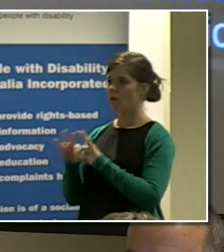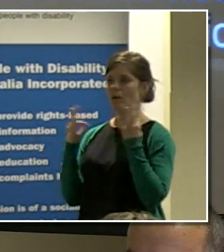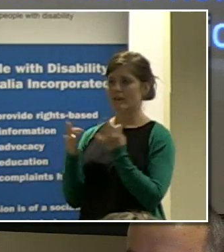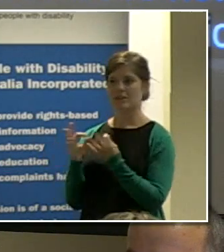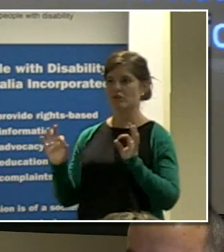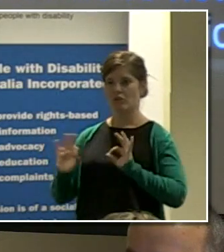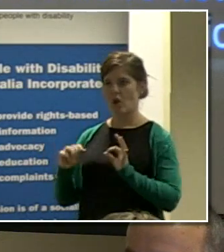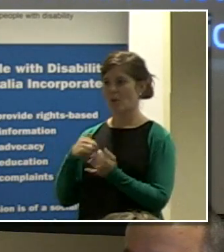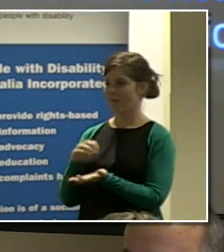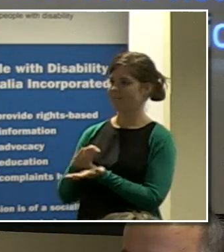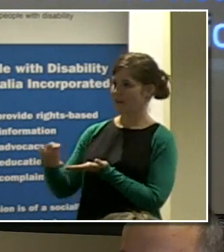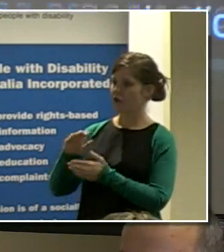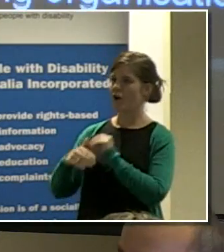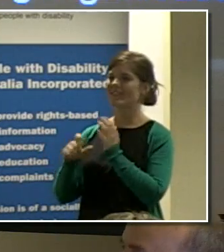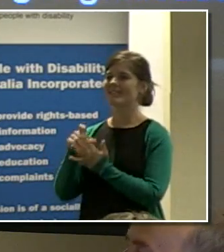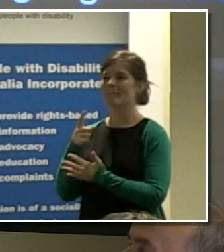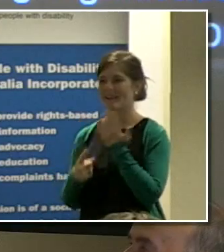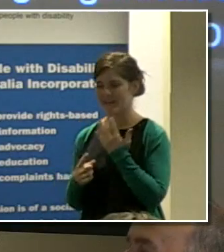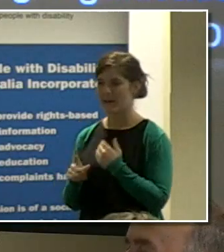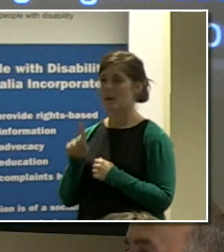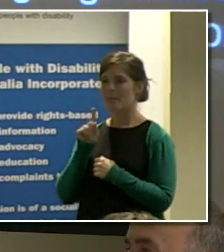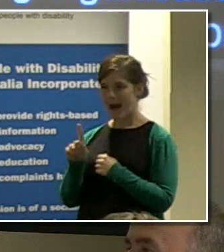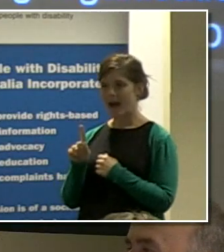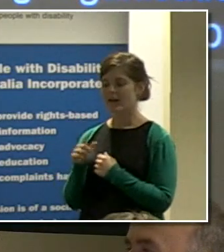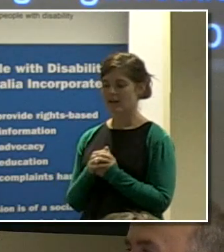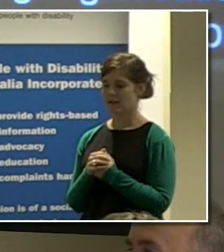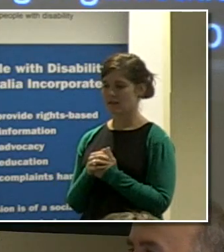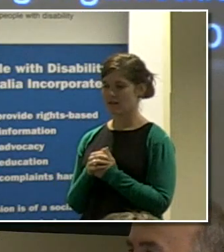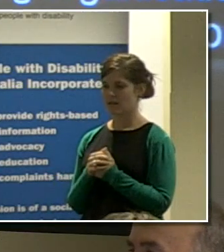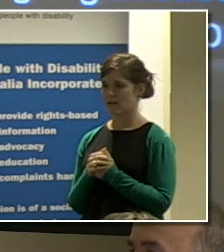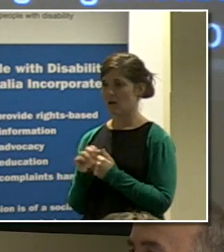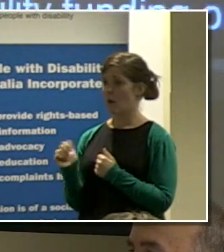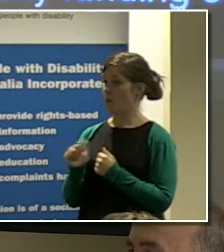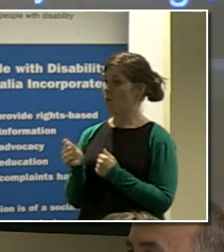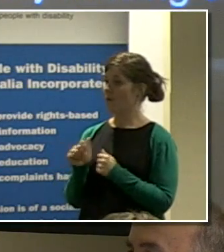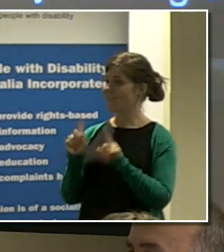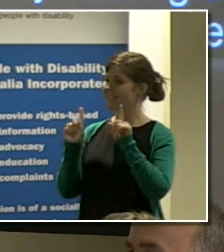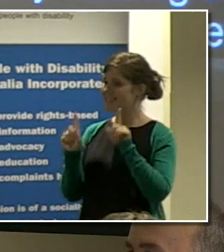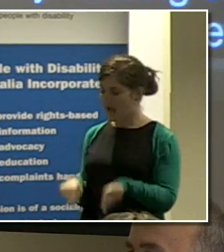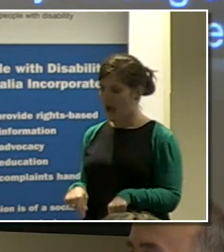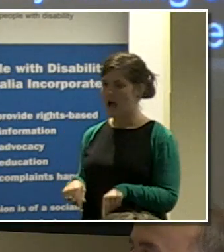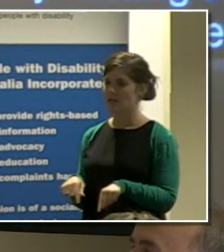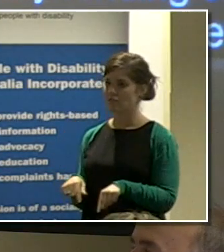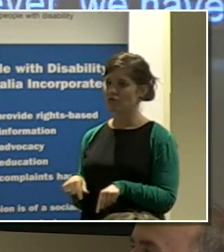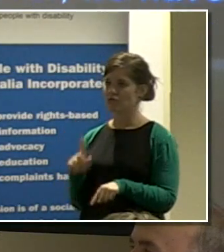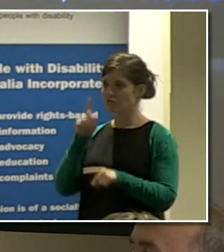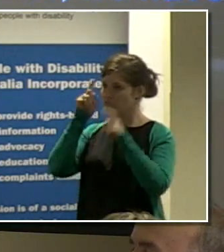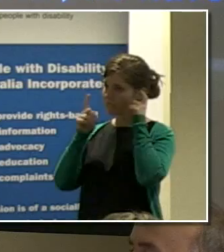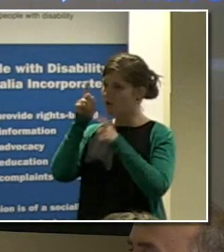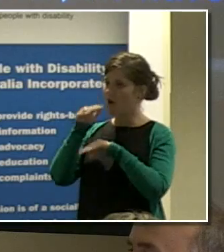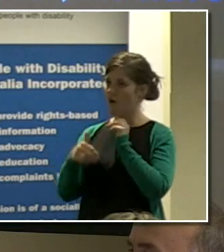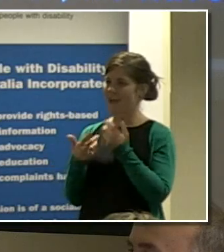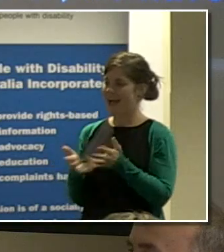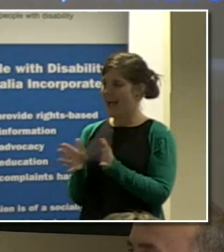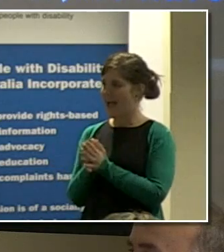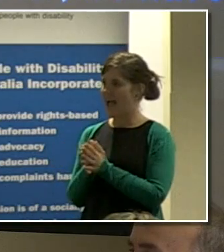disability funding organisation. However, we have started down the track of looking at how we